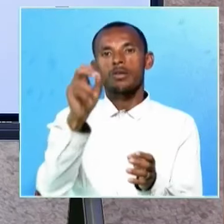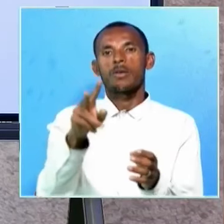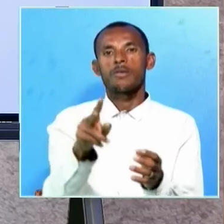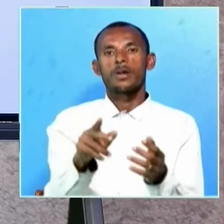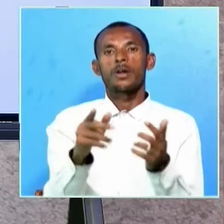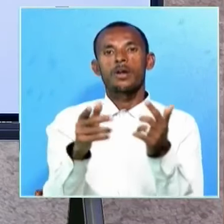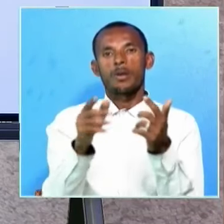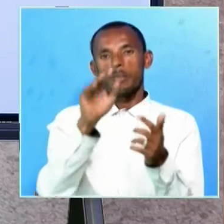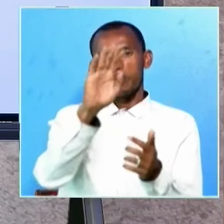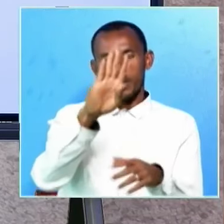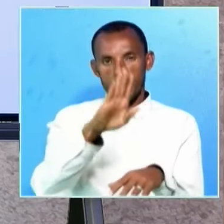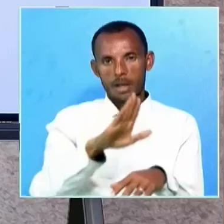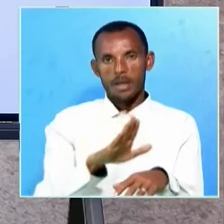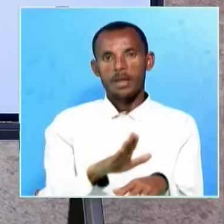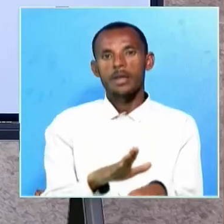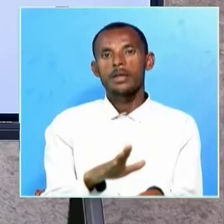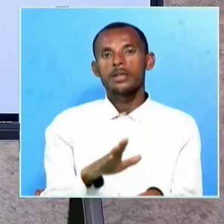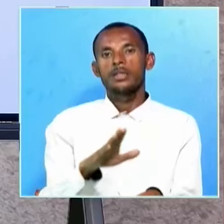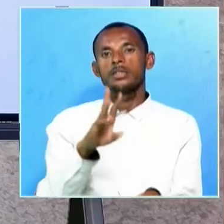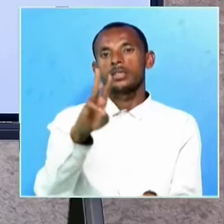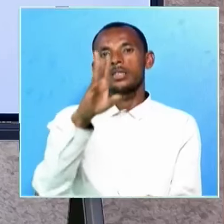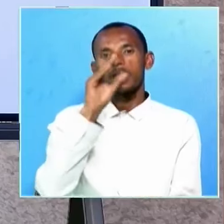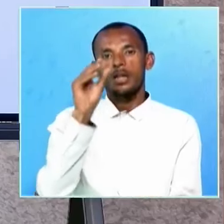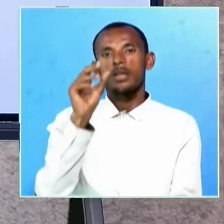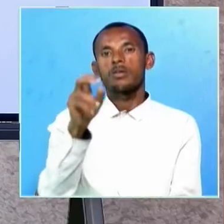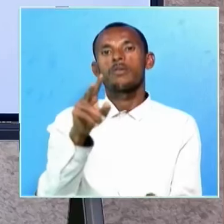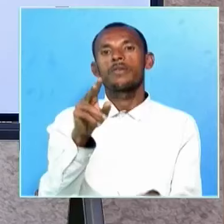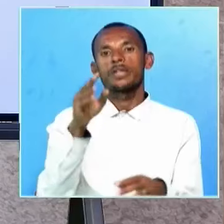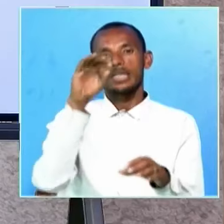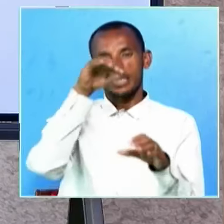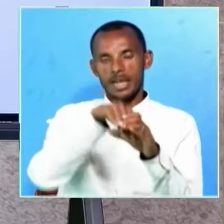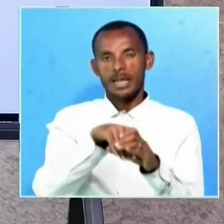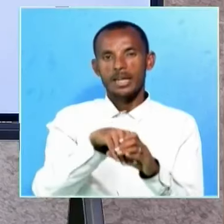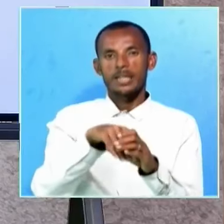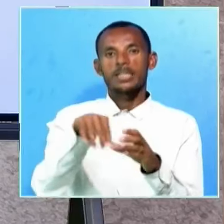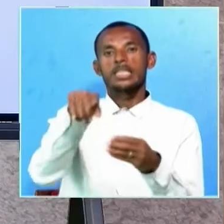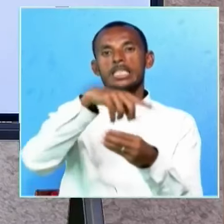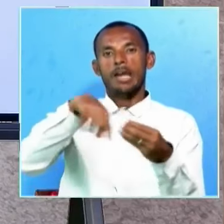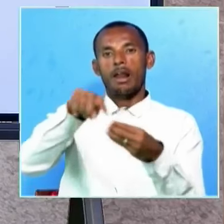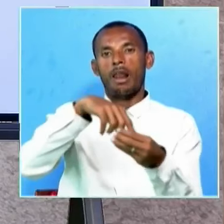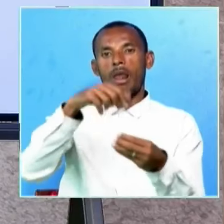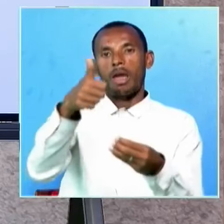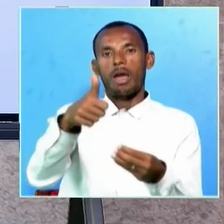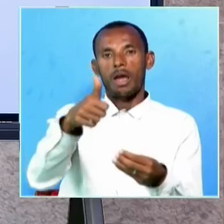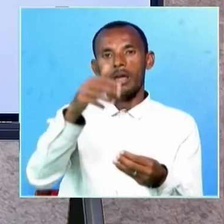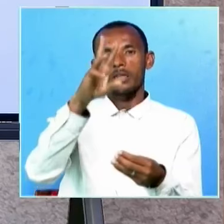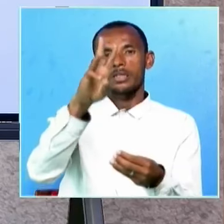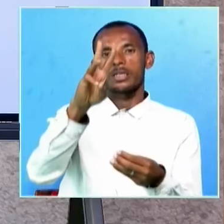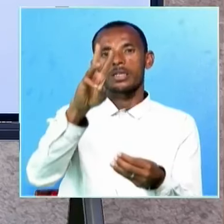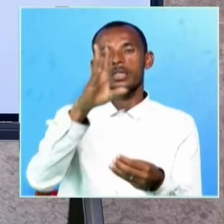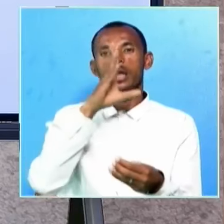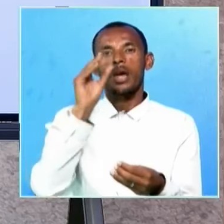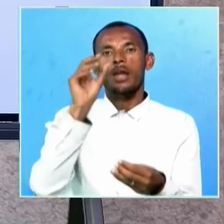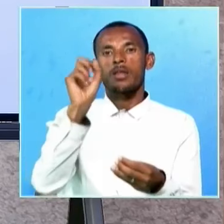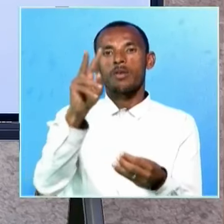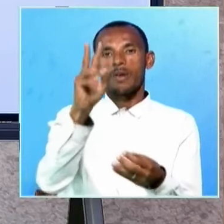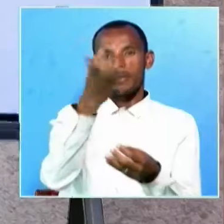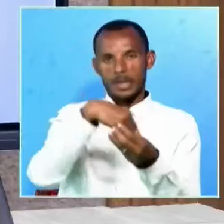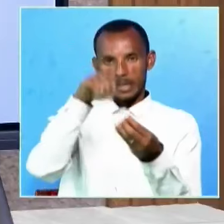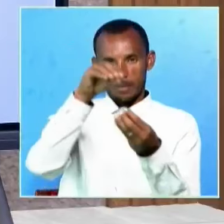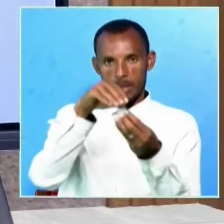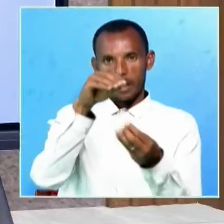12. And inside circle A, in addition to 6 and 12, you have one more element